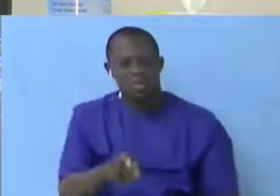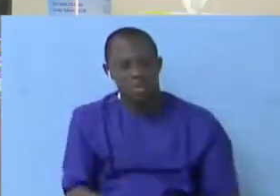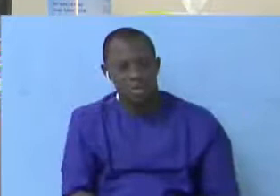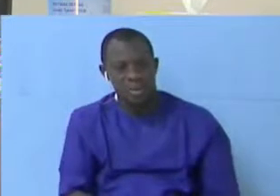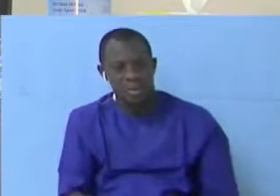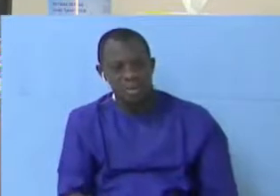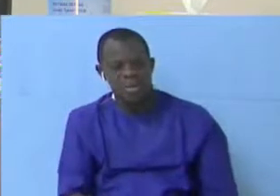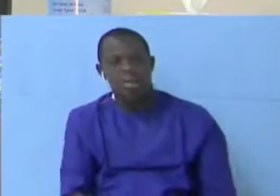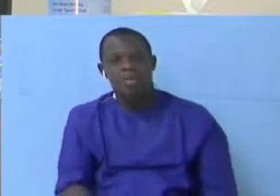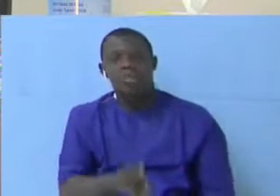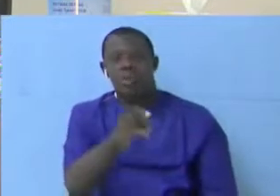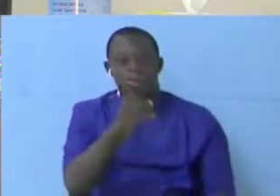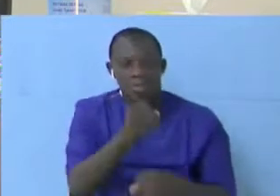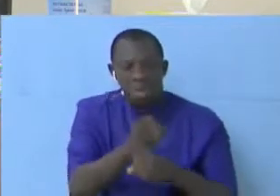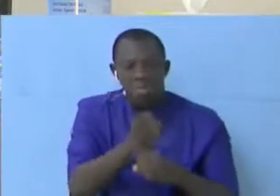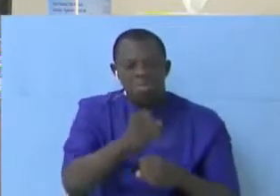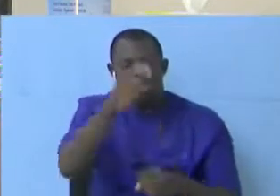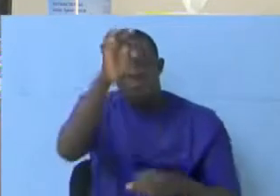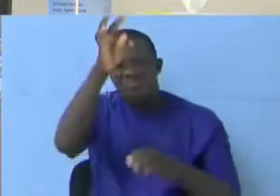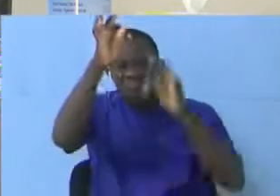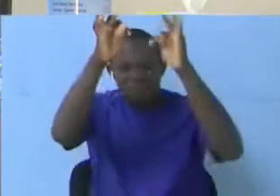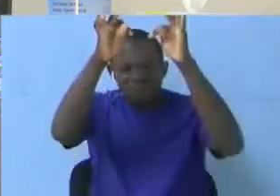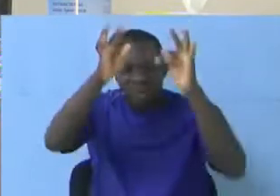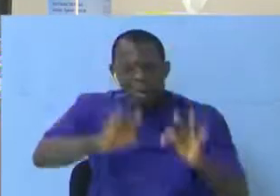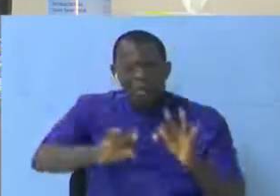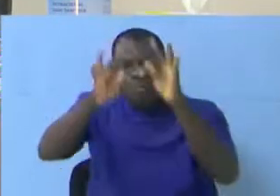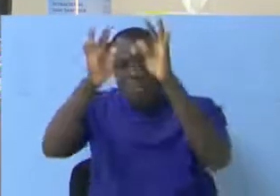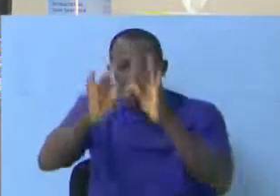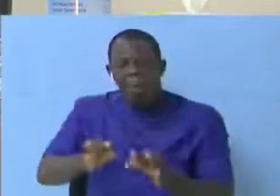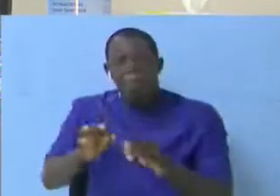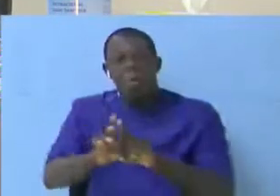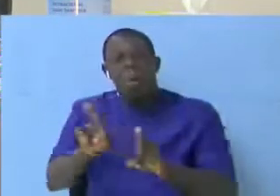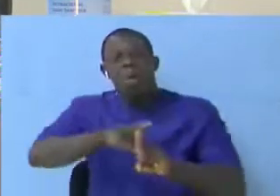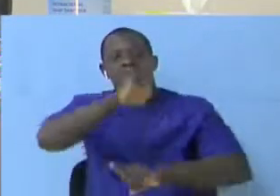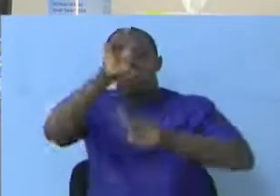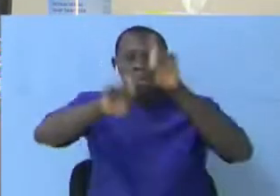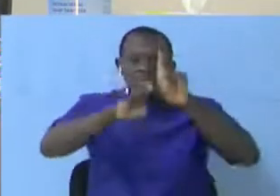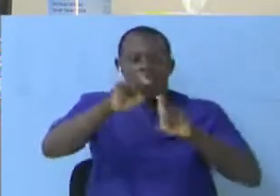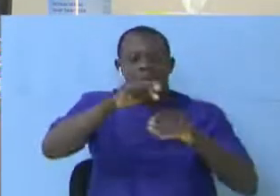You are forming questions in your head and